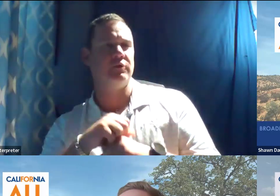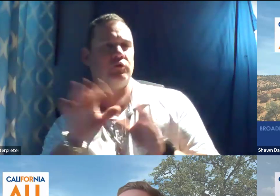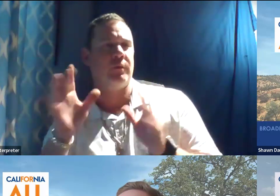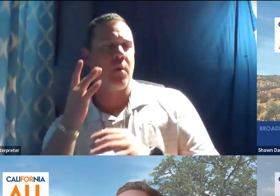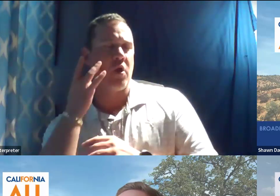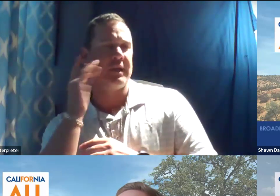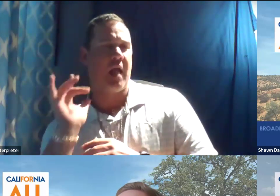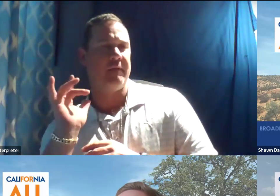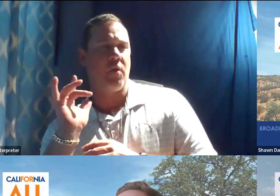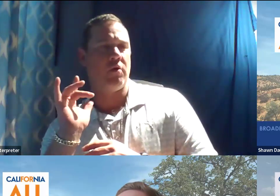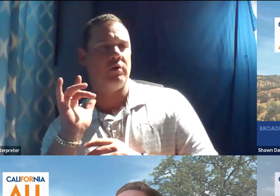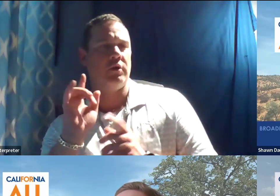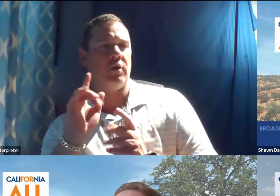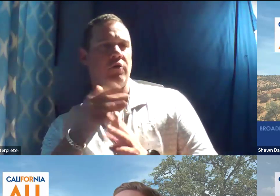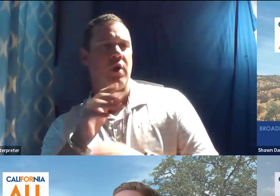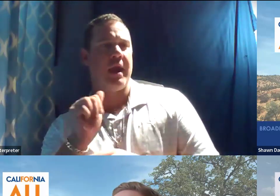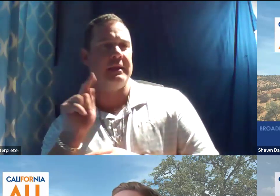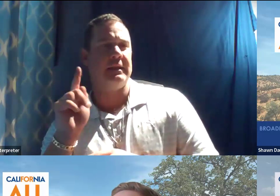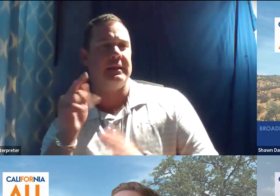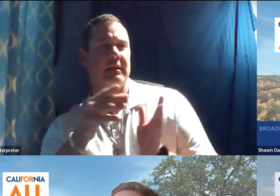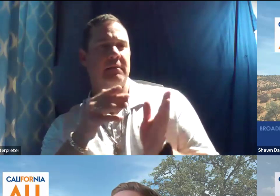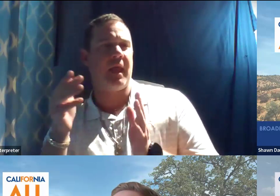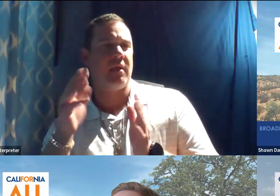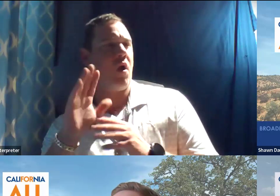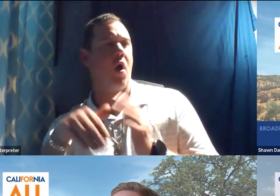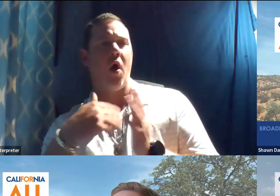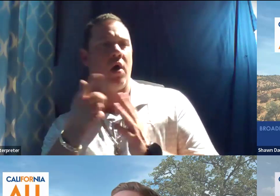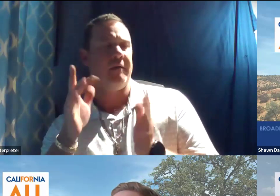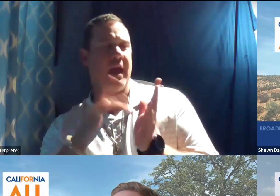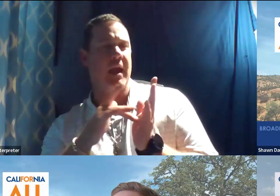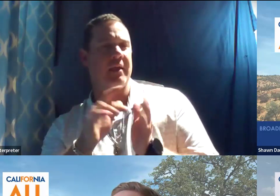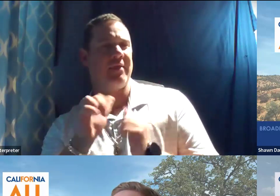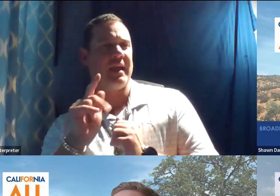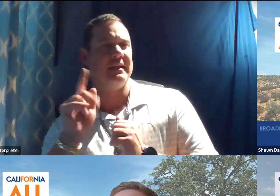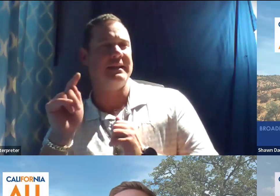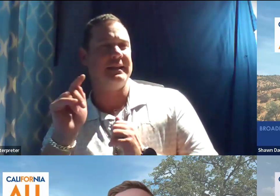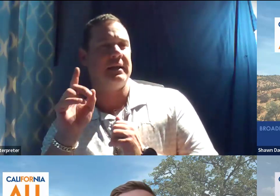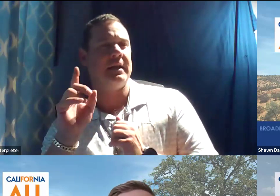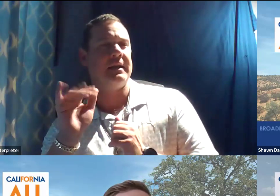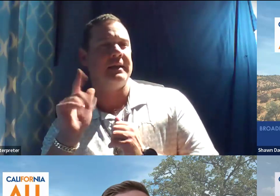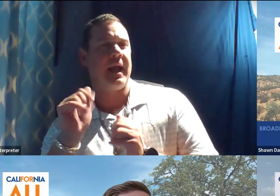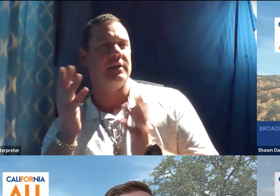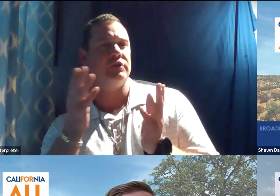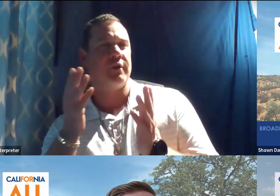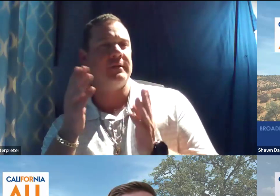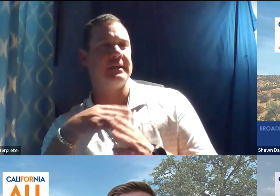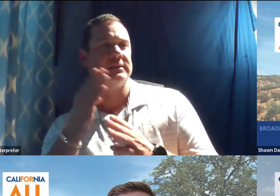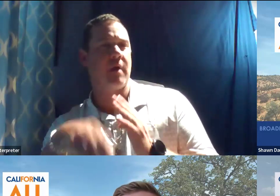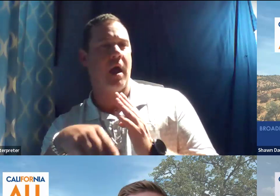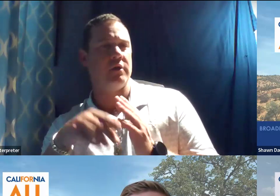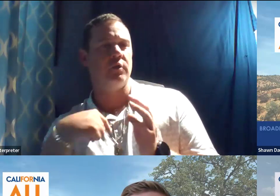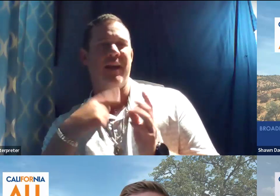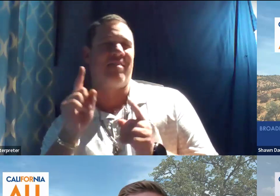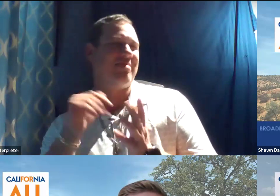California through an ATT plan. All of those iPads, the ATT data service expired. So we have thousands